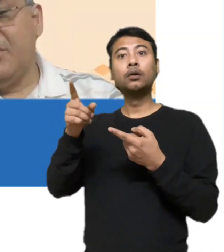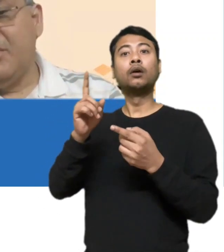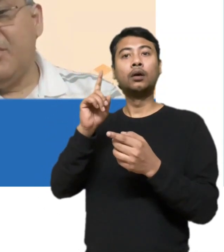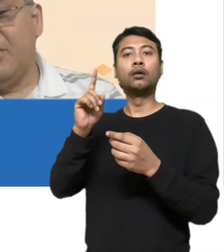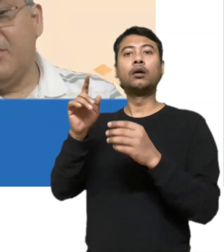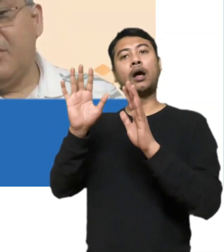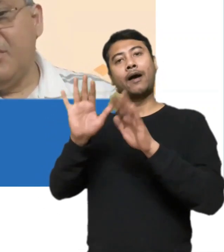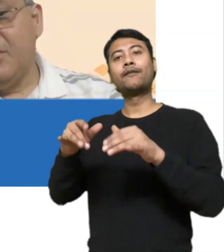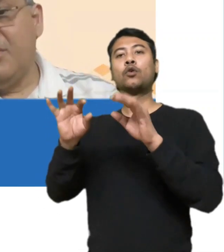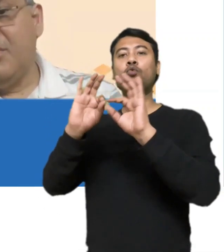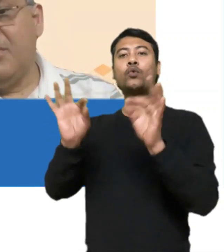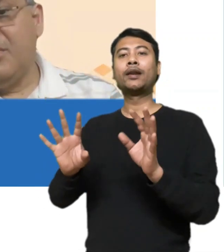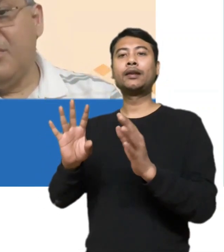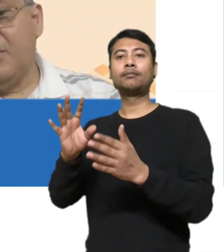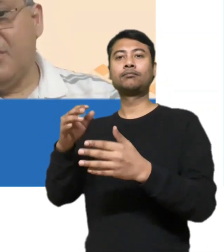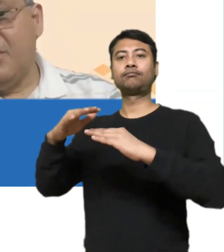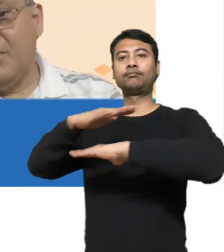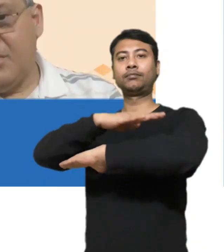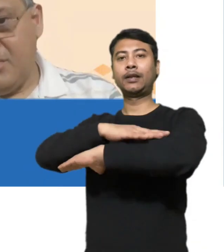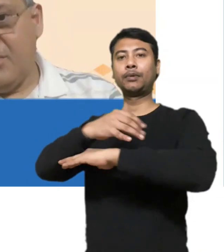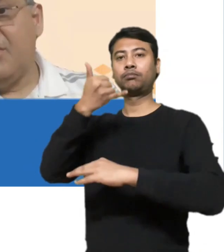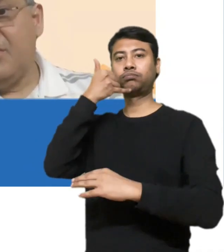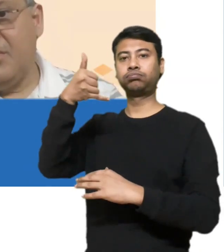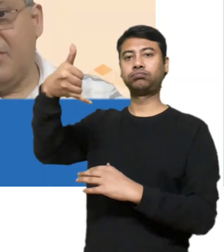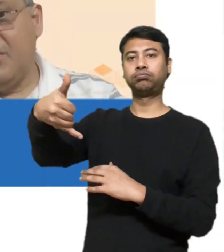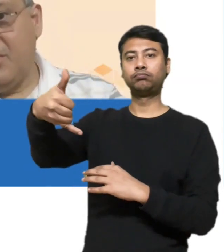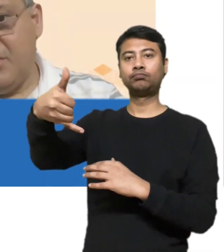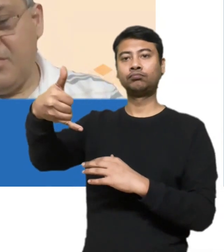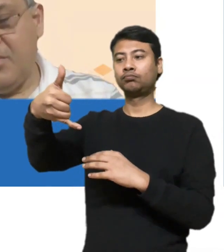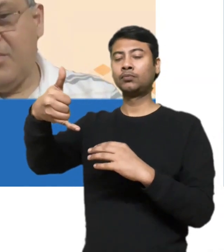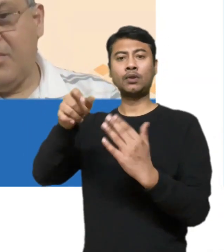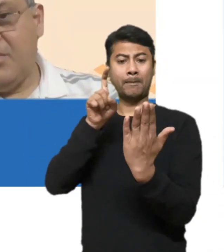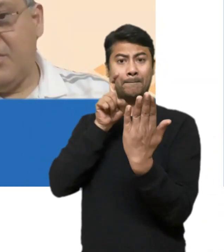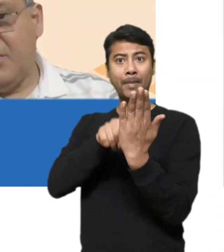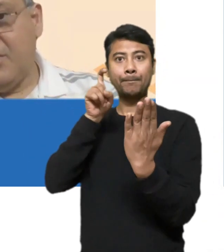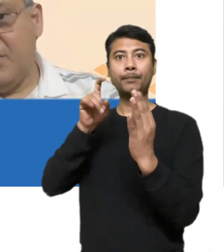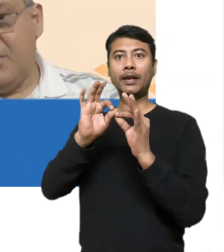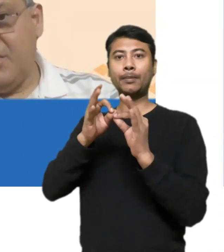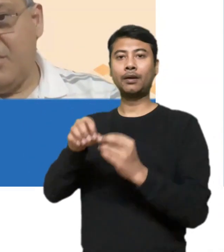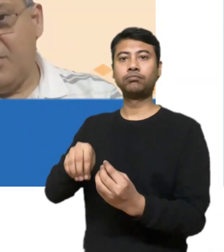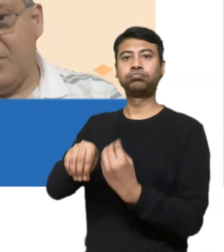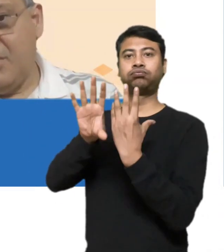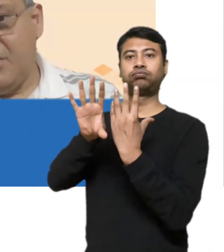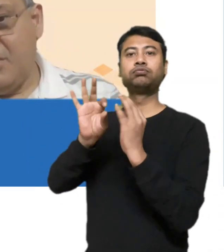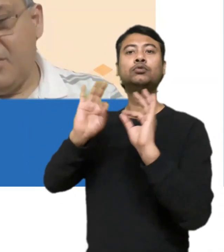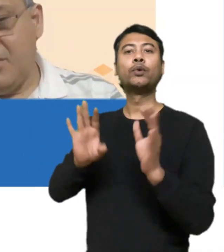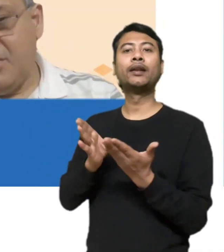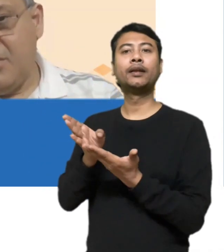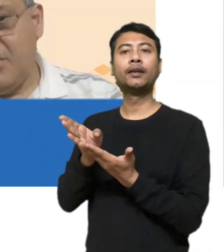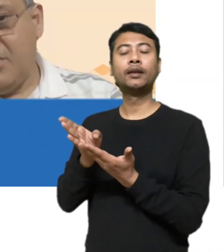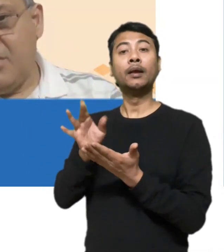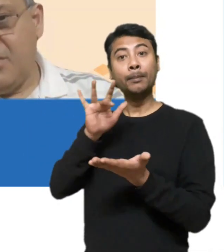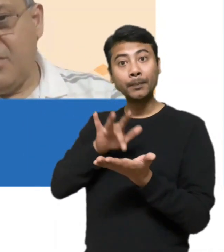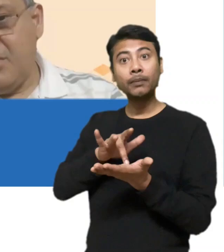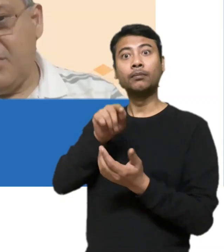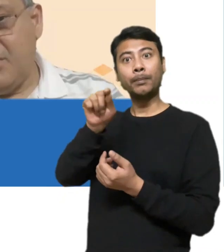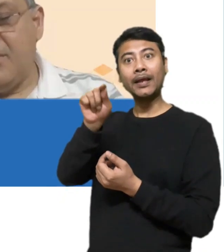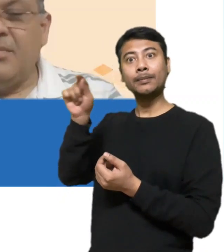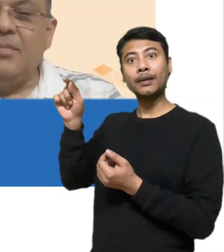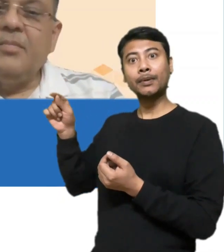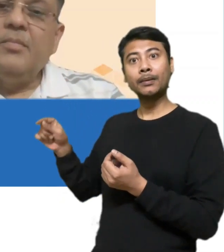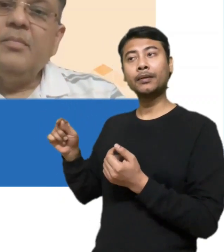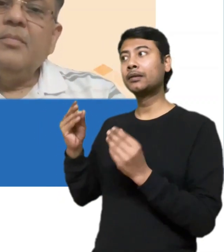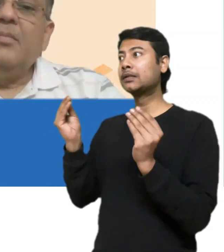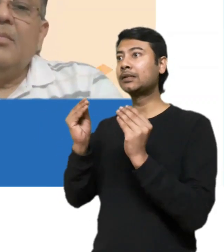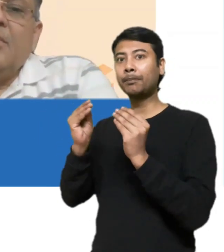supply them 24/7 in 5 languages, this kind of thing. So all the deaf people, often who don't